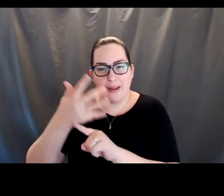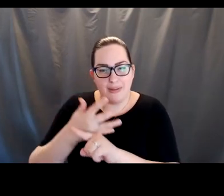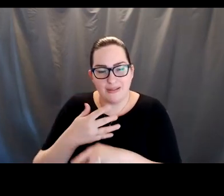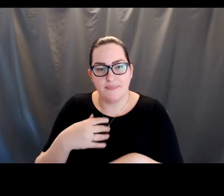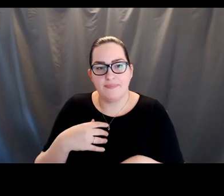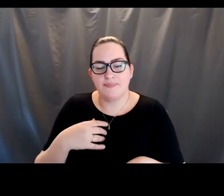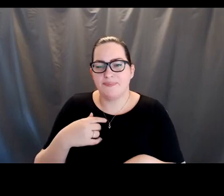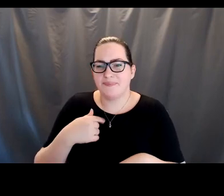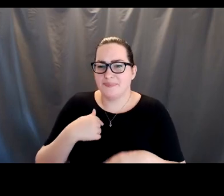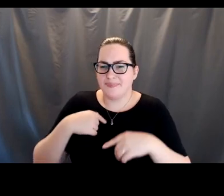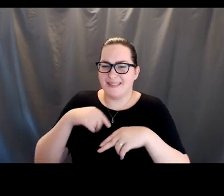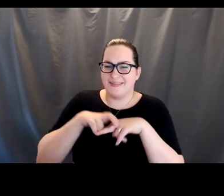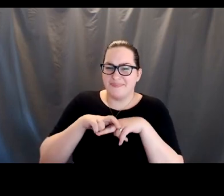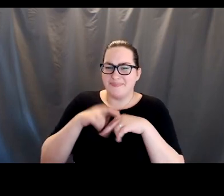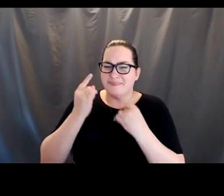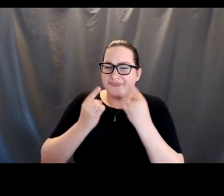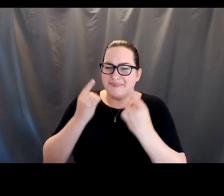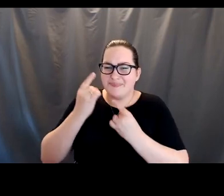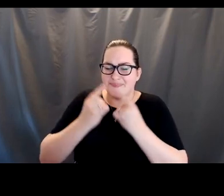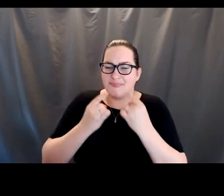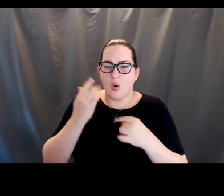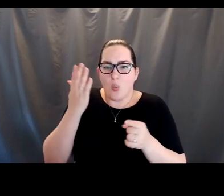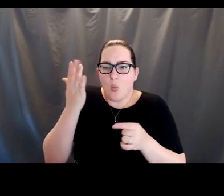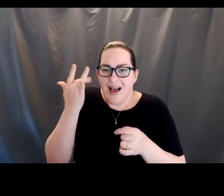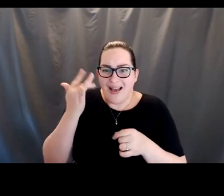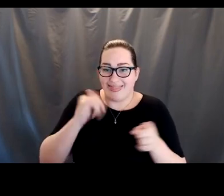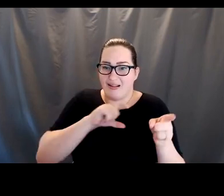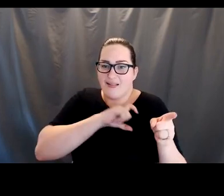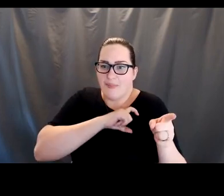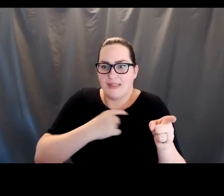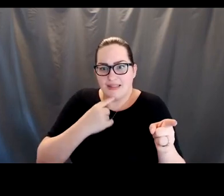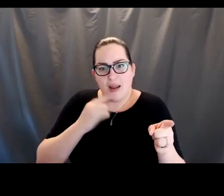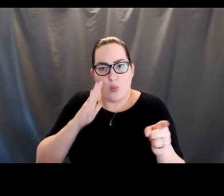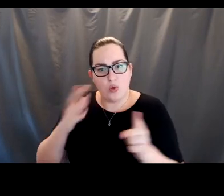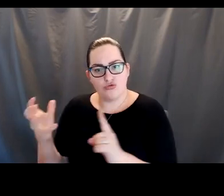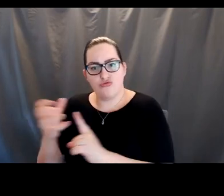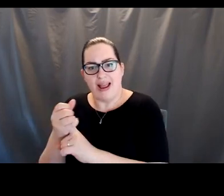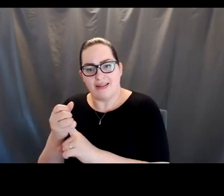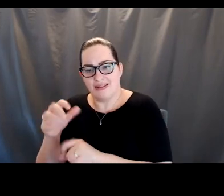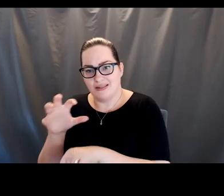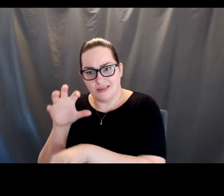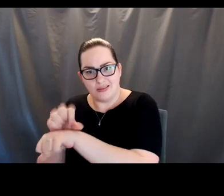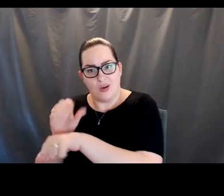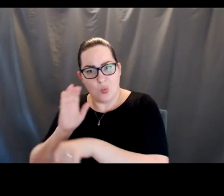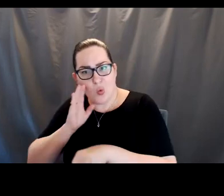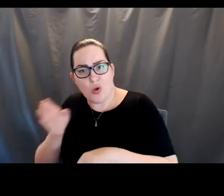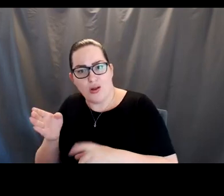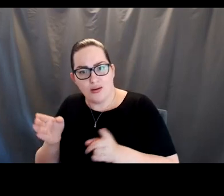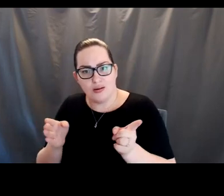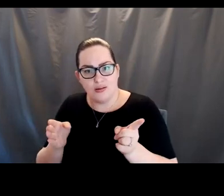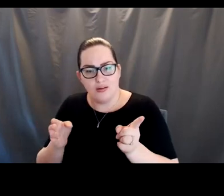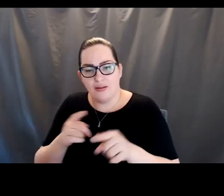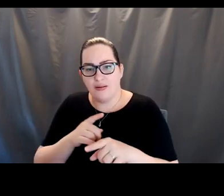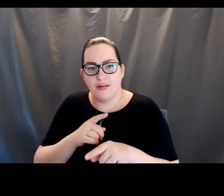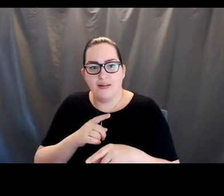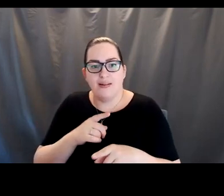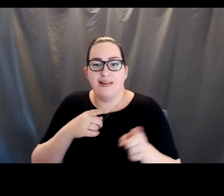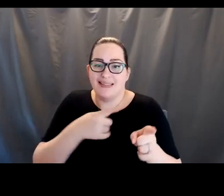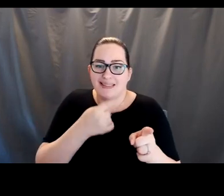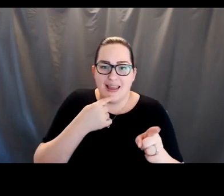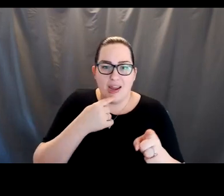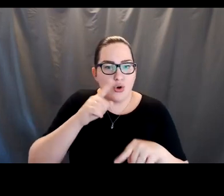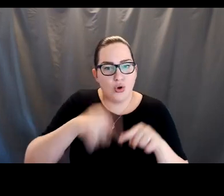hell is happening. Why are these arrests not happening? And I'm talking to the police officer, and he's saying, I can't get the warrant signed